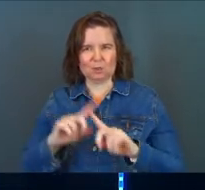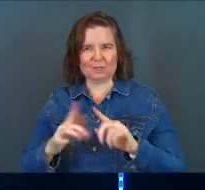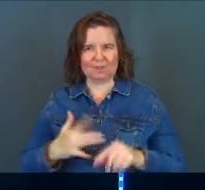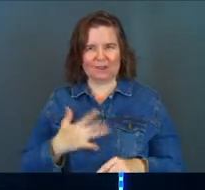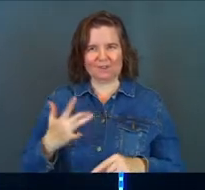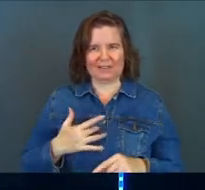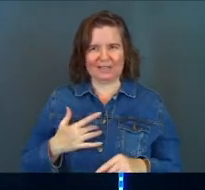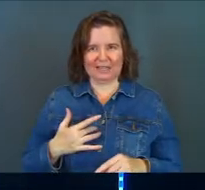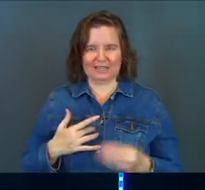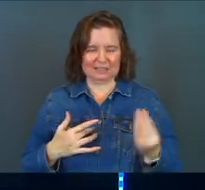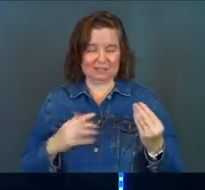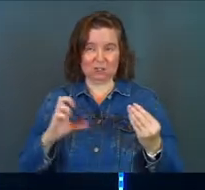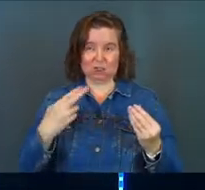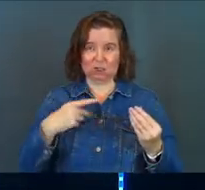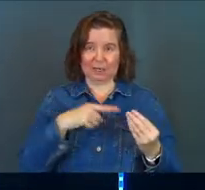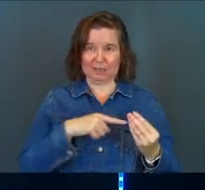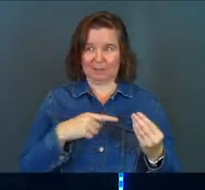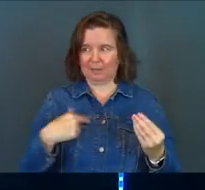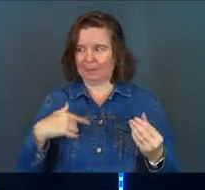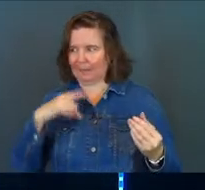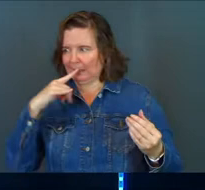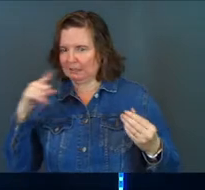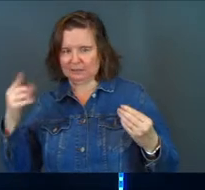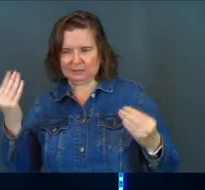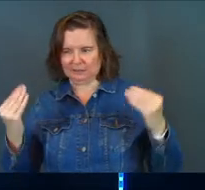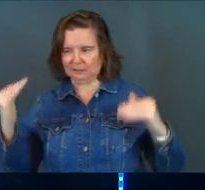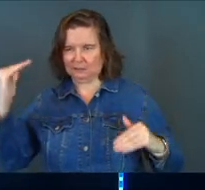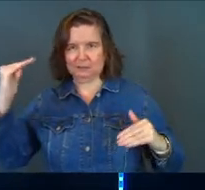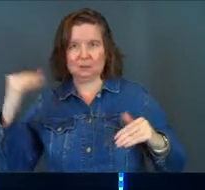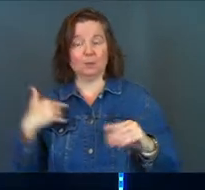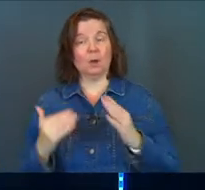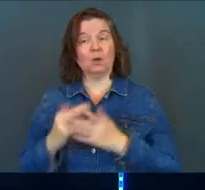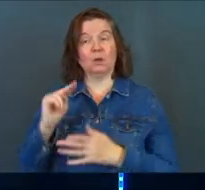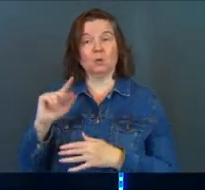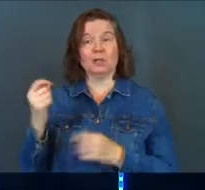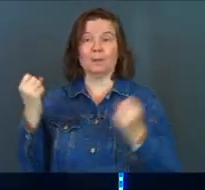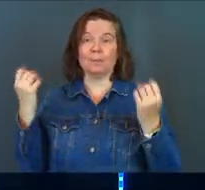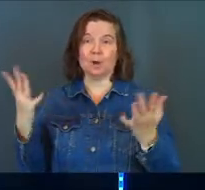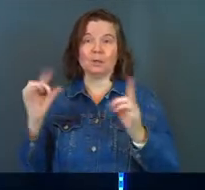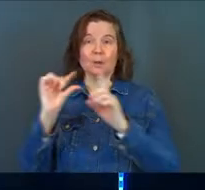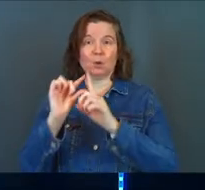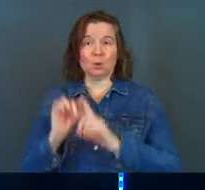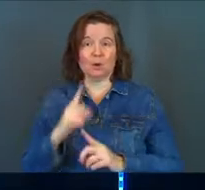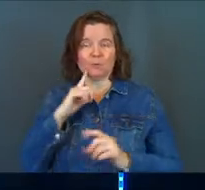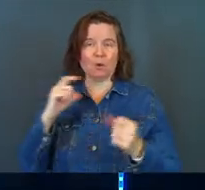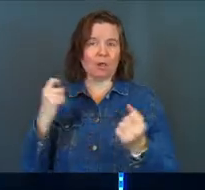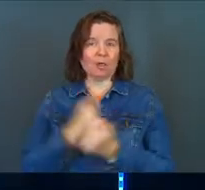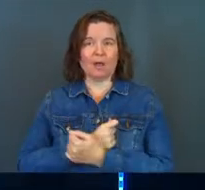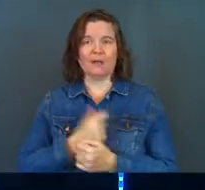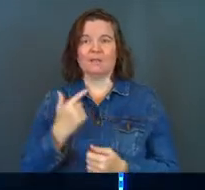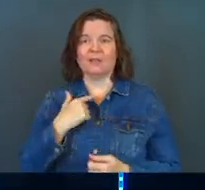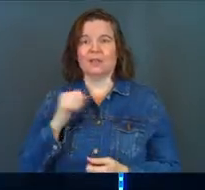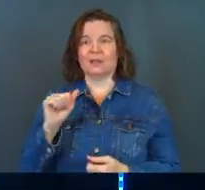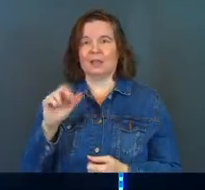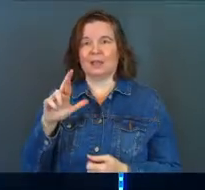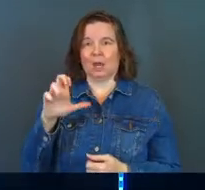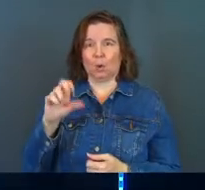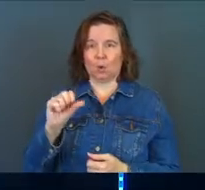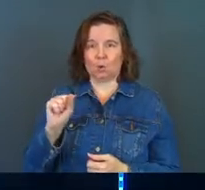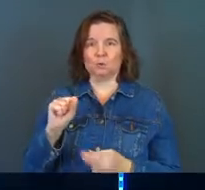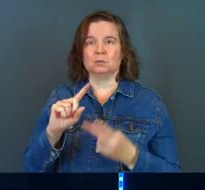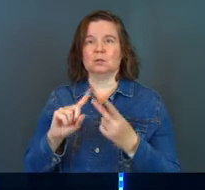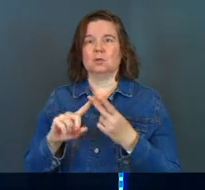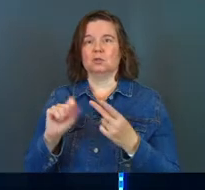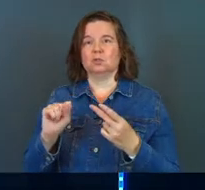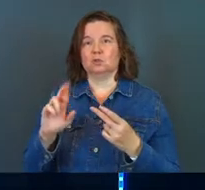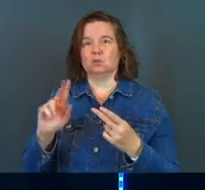different feelings, because they're two very, very different feelings. But in the New Testament, they've got multiple words for love, and they've got eros, and they've got